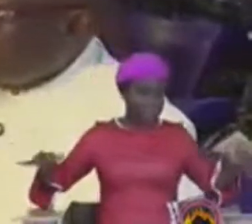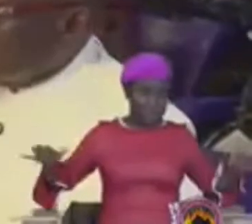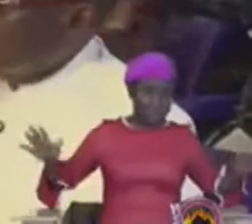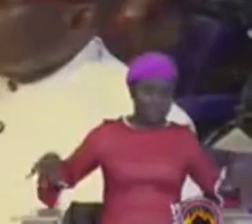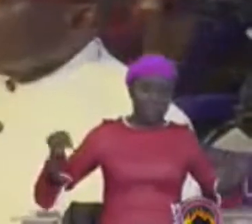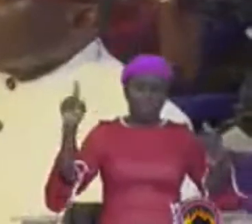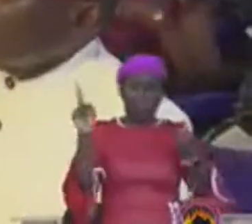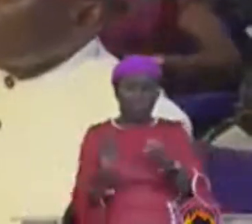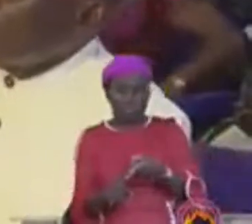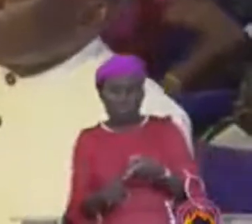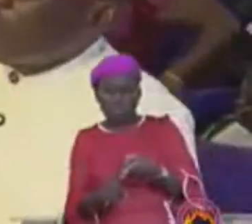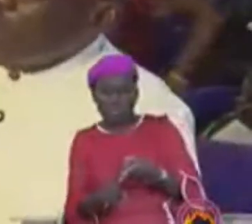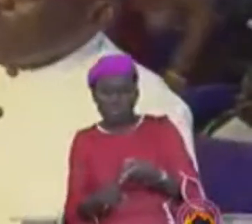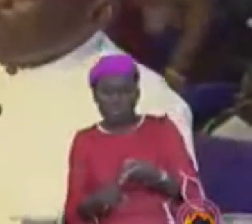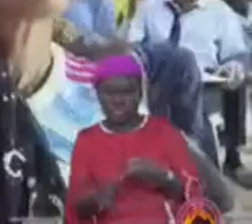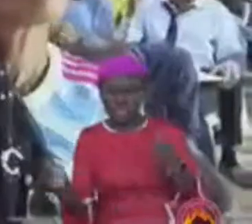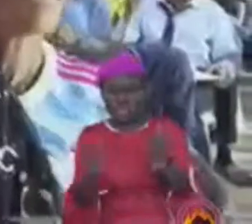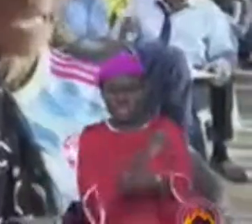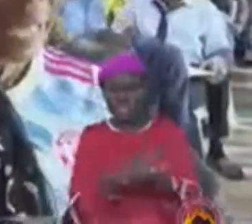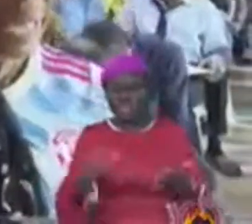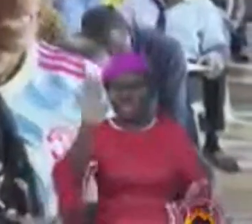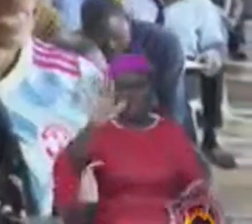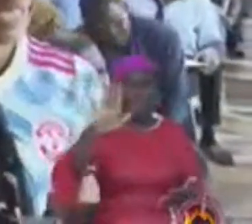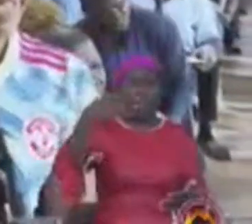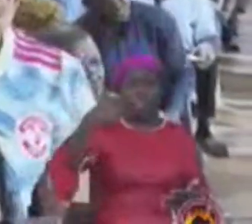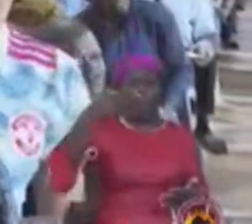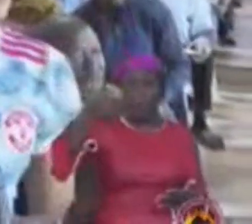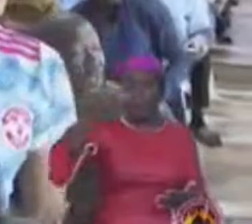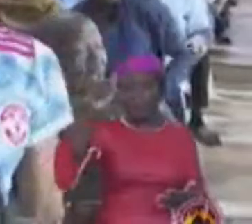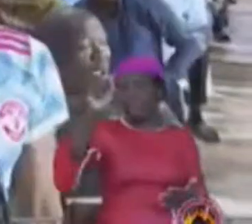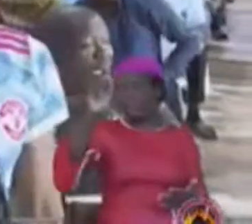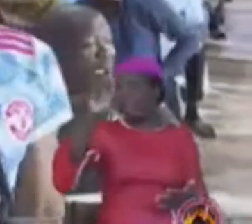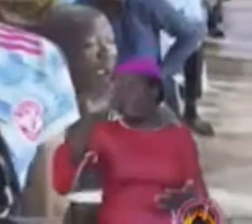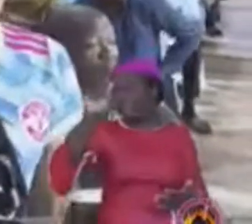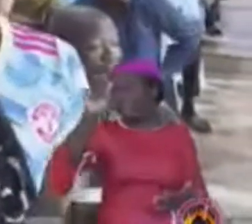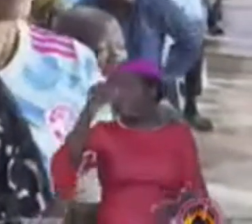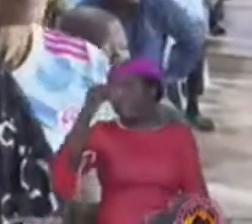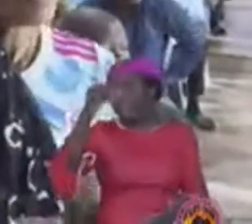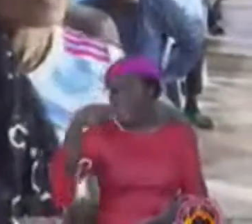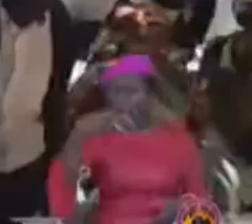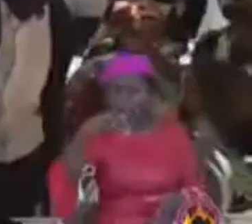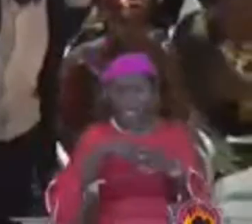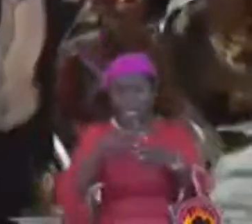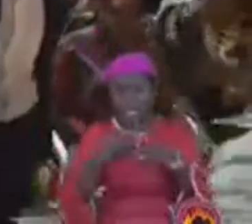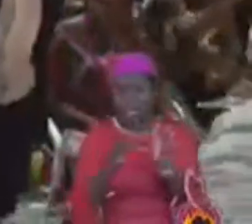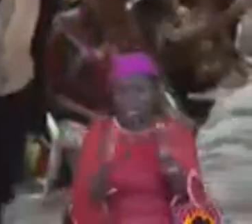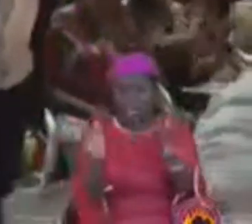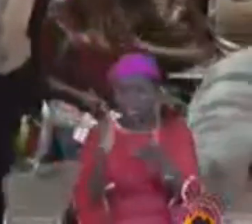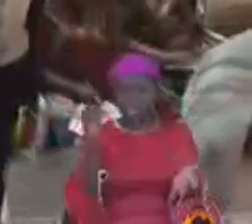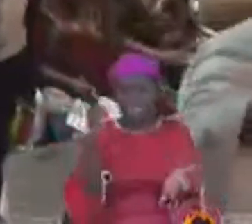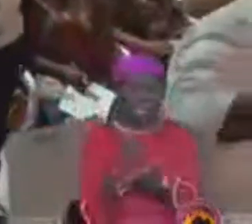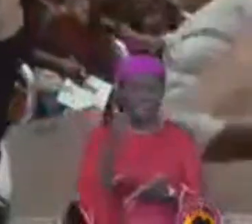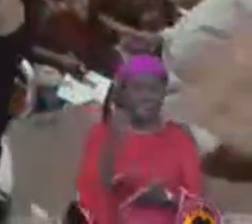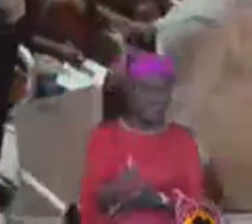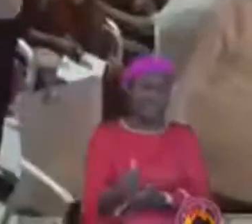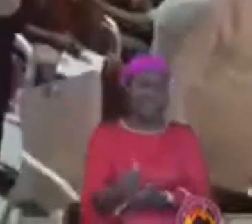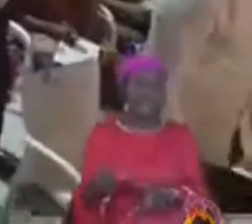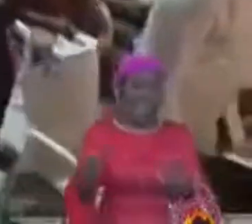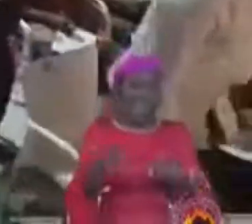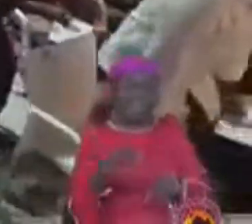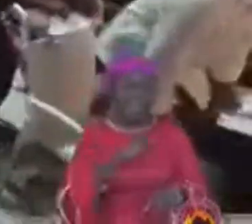to sink your Pharaoh's army in the name of Jesus. And like I was saying last